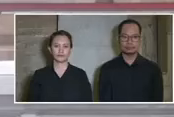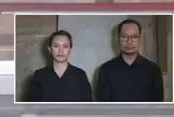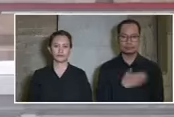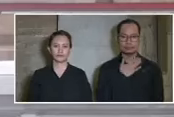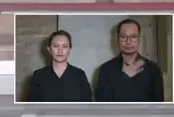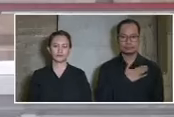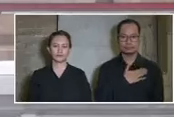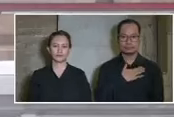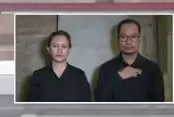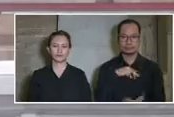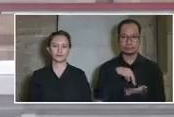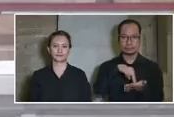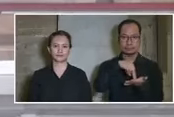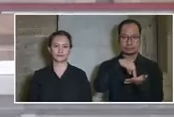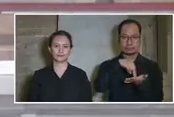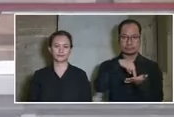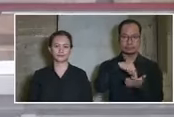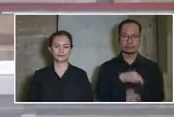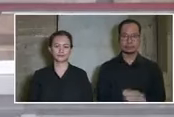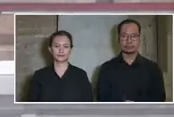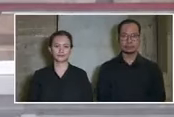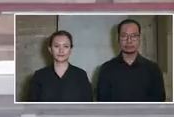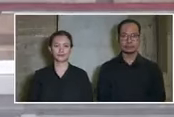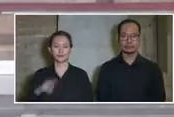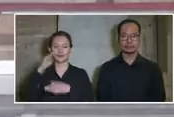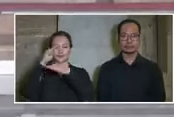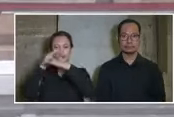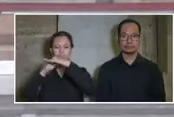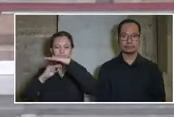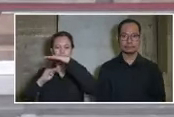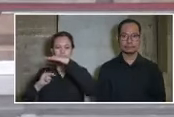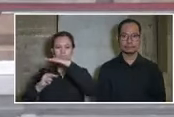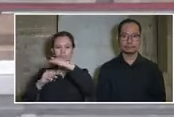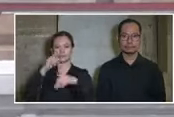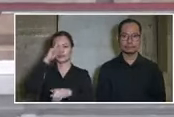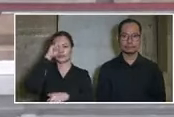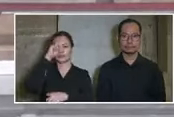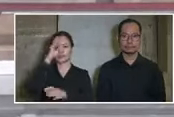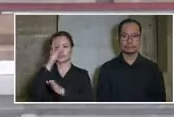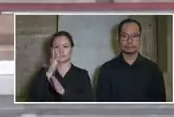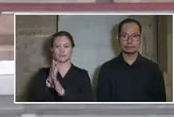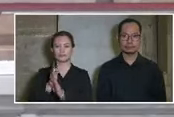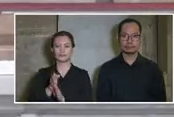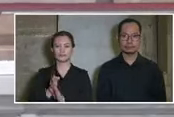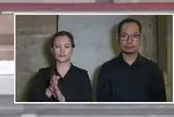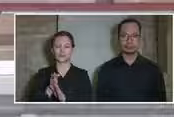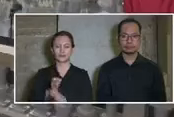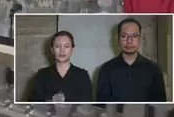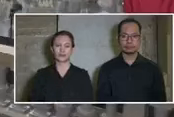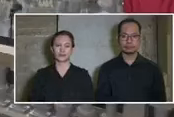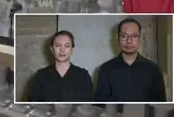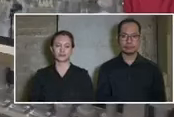Please all stand. The mystery of faith.